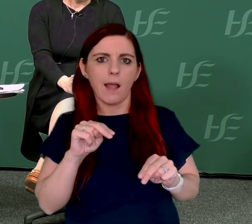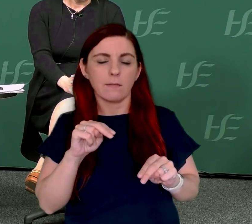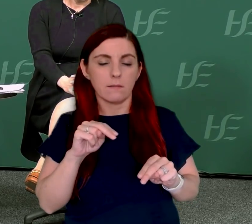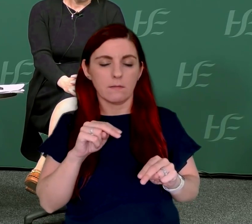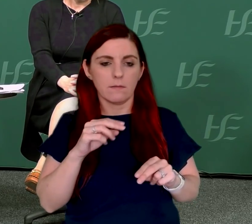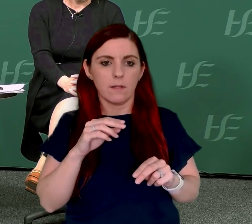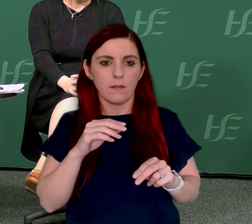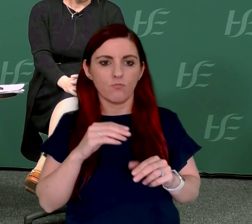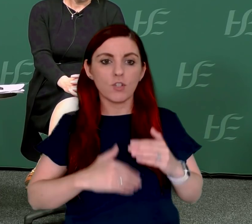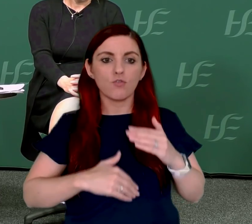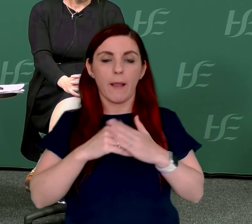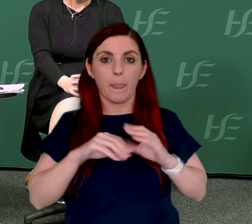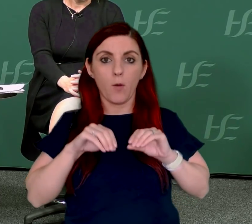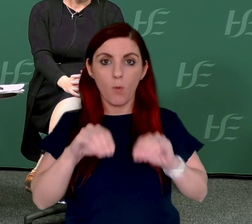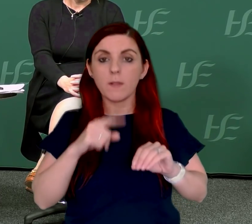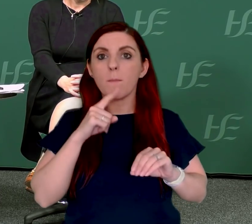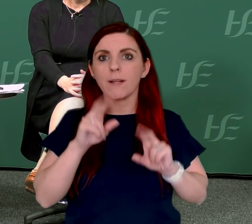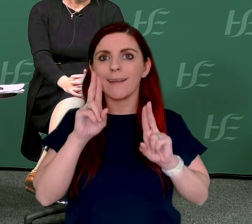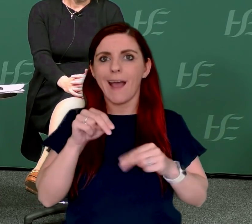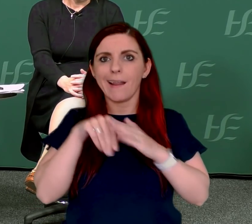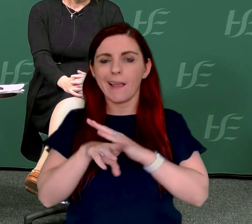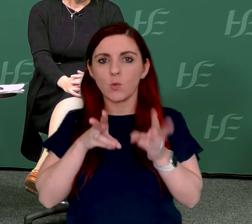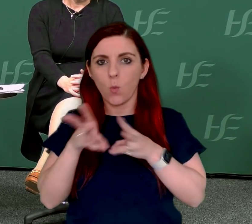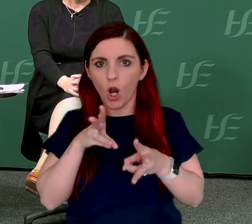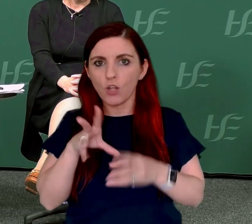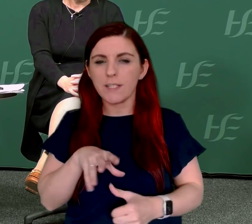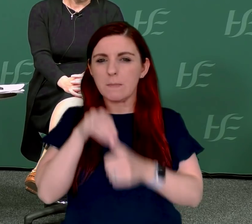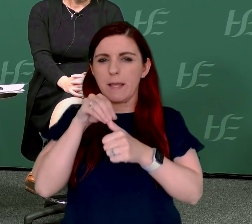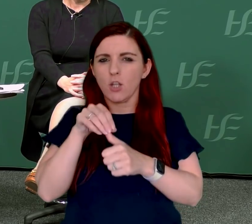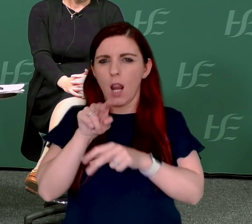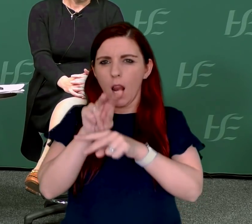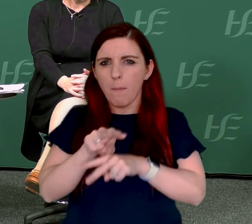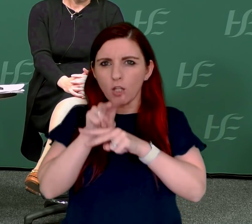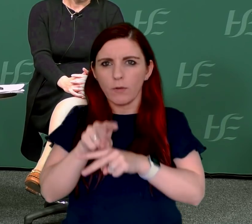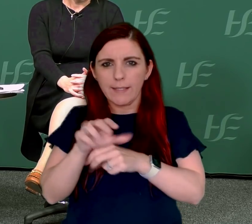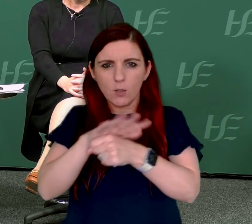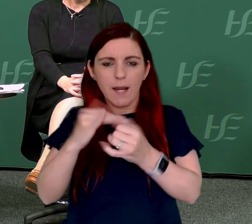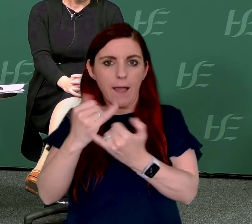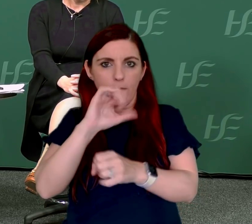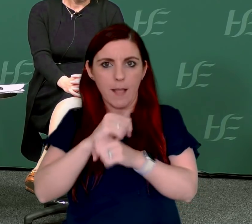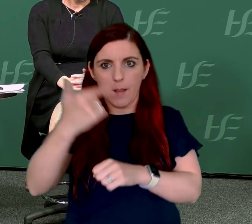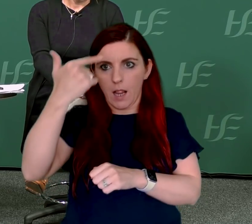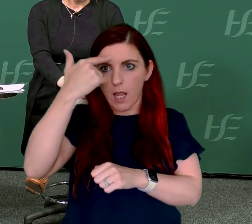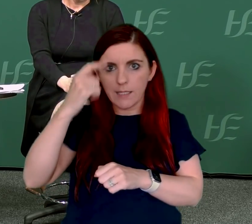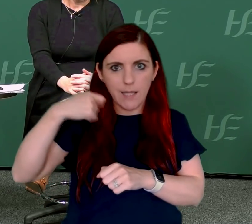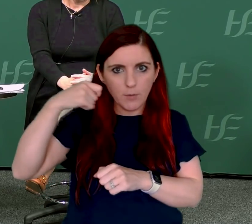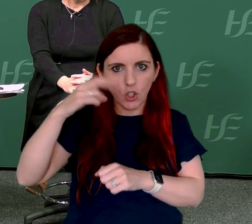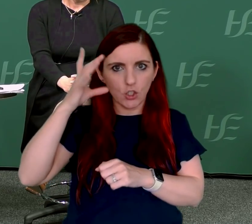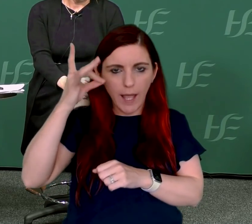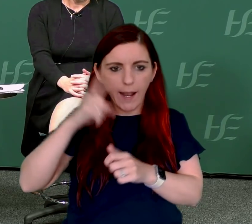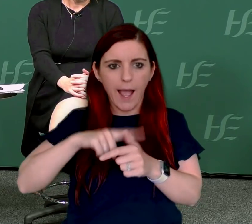to the best they can, but they can go to work under certain monitored conditions like temperature checks, etc., and take the